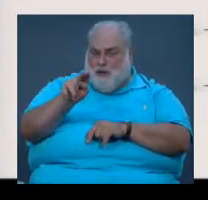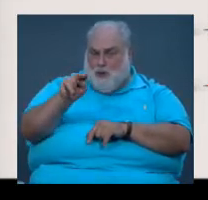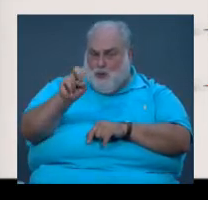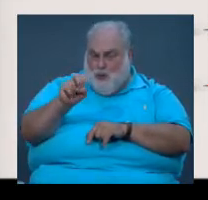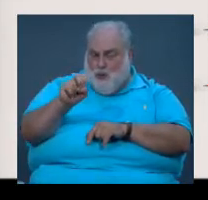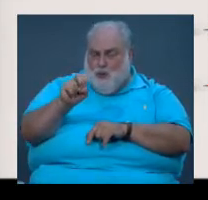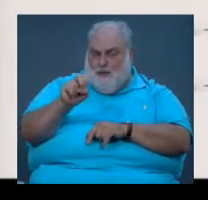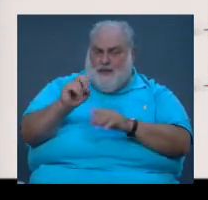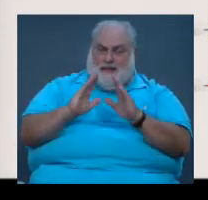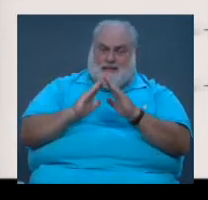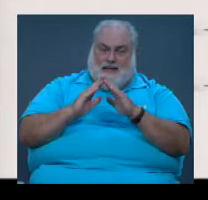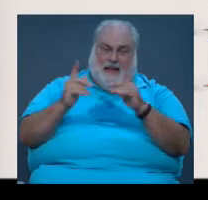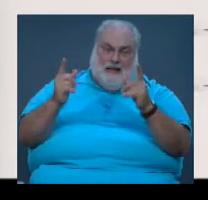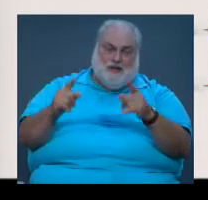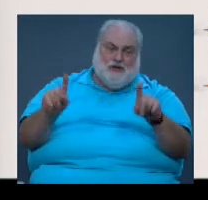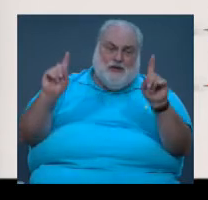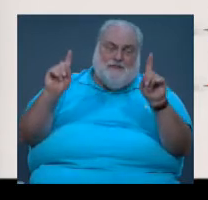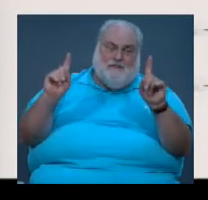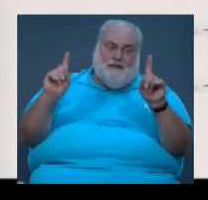city had achieved